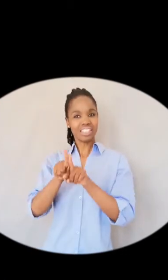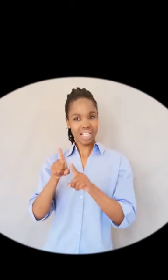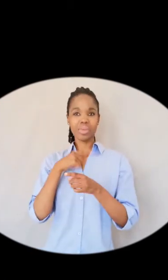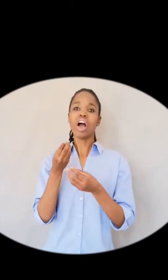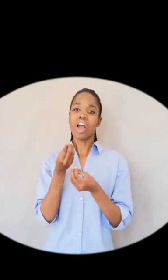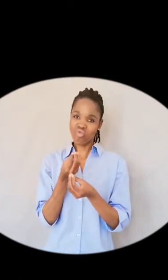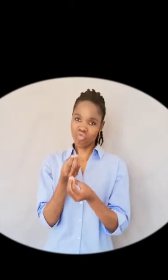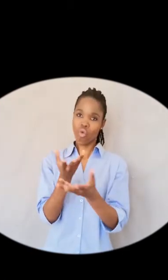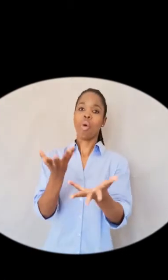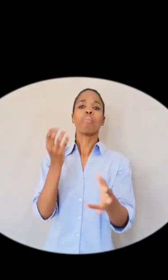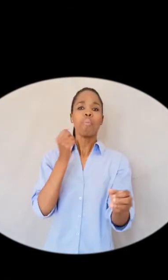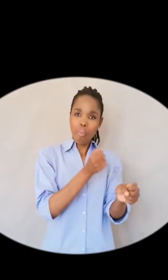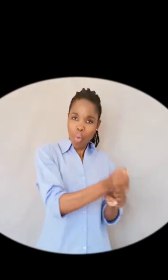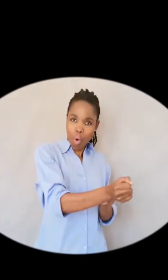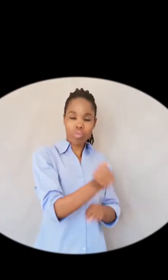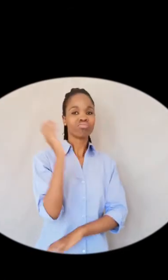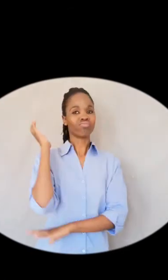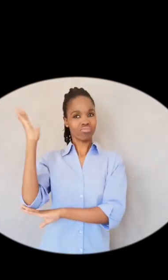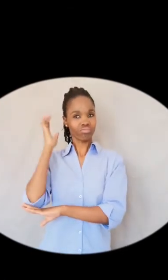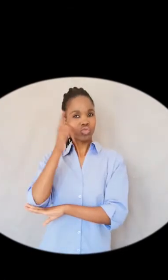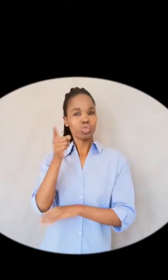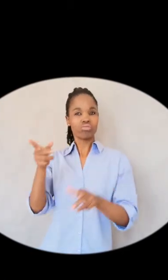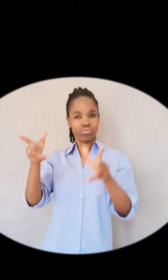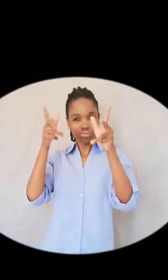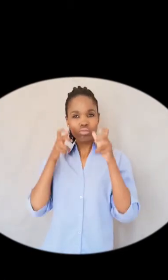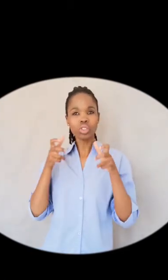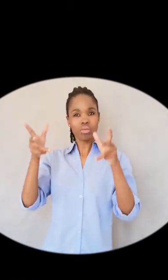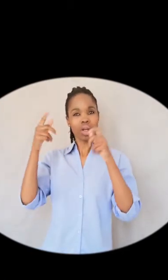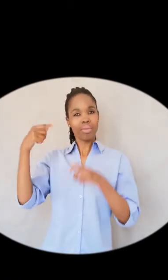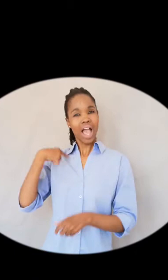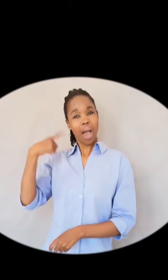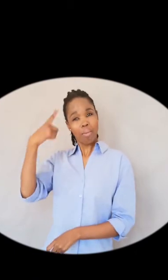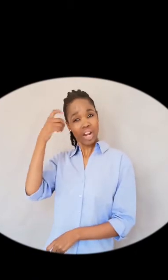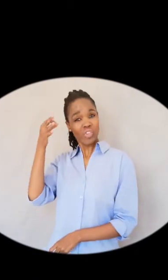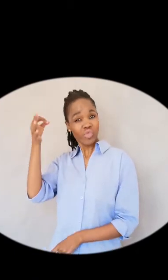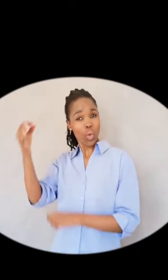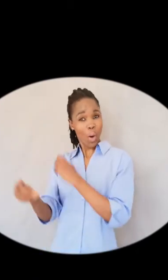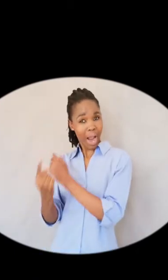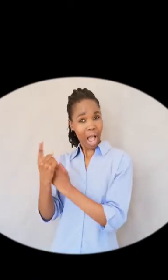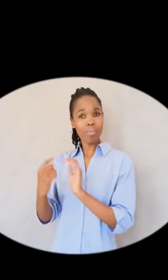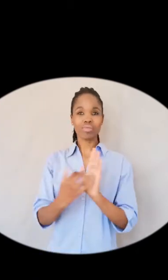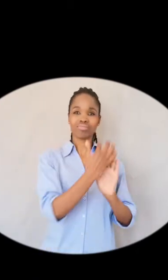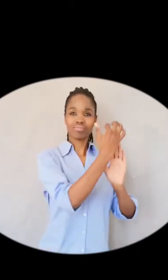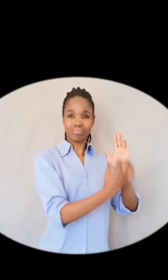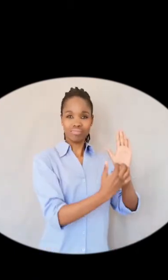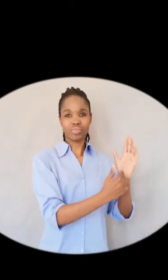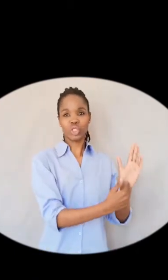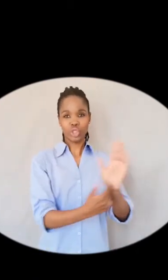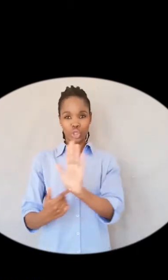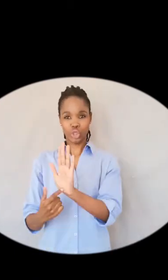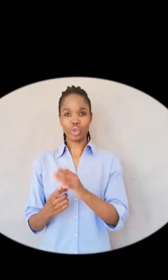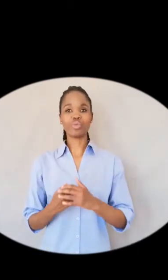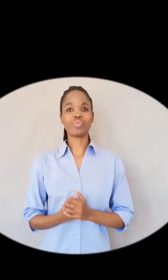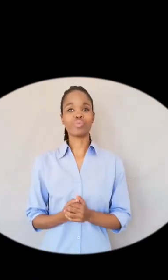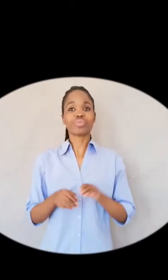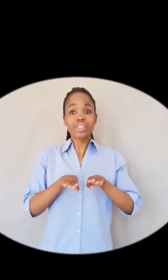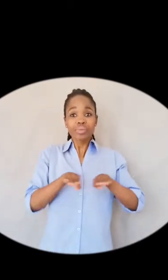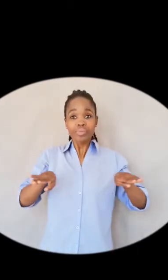and I want you to have it so that you understand what's really happening and what I believe is going to happen in the future as well. Cool.